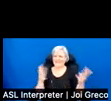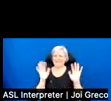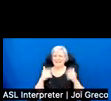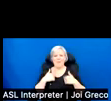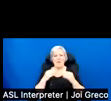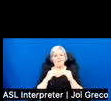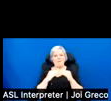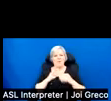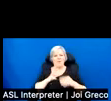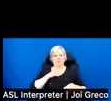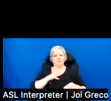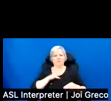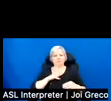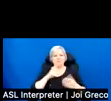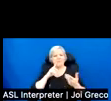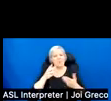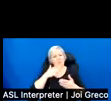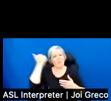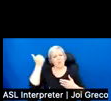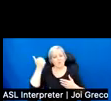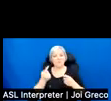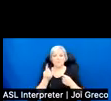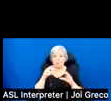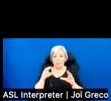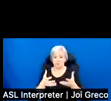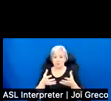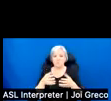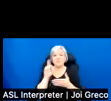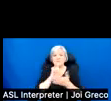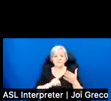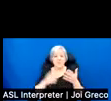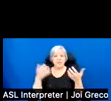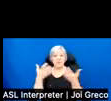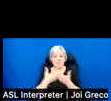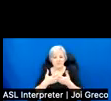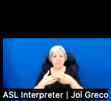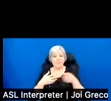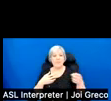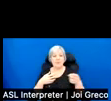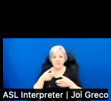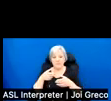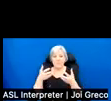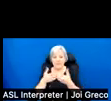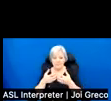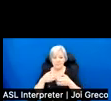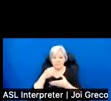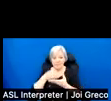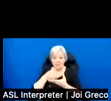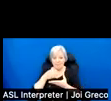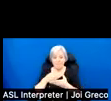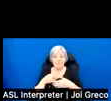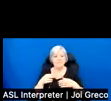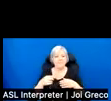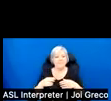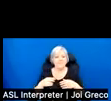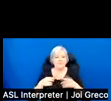own designs. So one group designed a new bottle, which would match the existing sippy cup lid. So there's that one